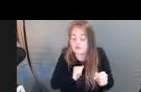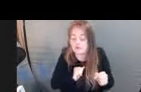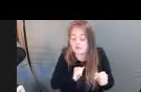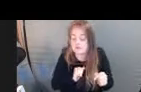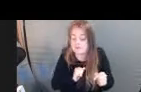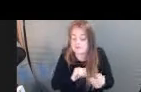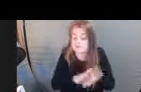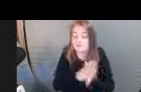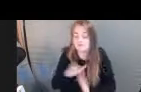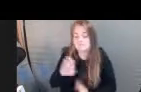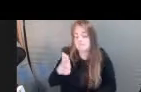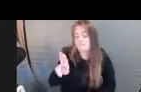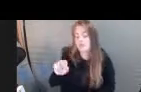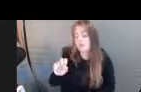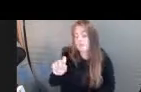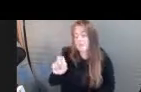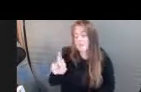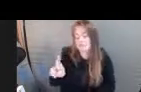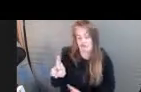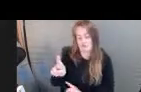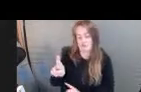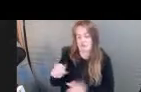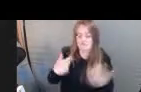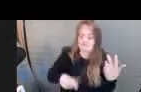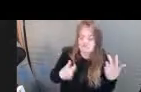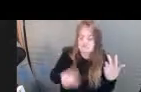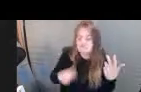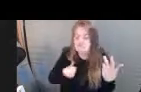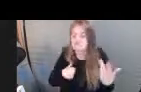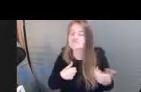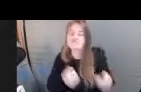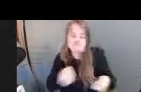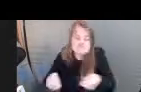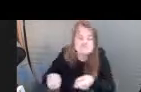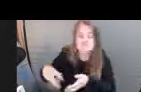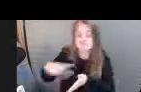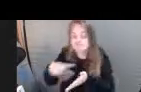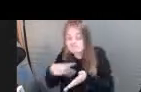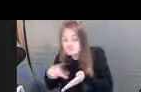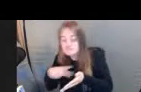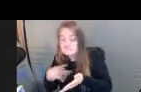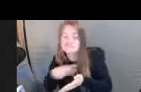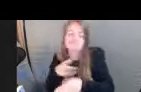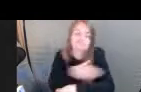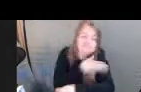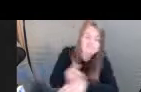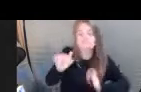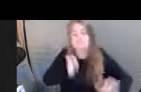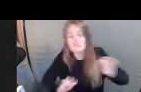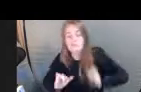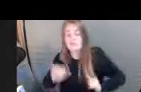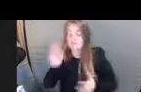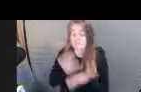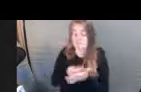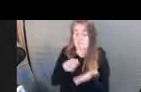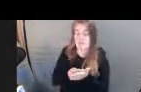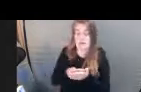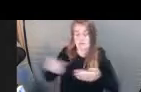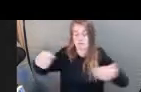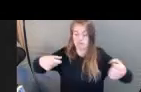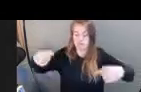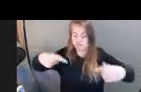buskers in order to, make ends meet, so to speak, on the street. They would dance, they would sing, they would perform in some sort of way.